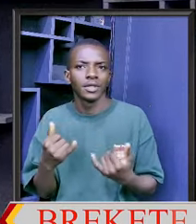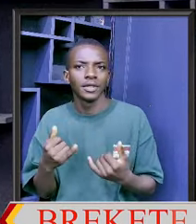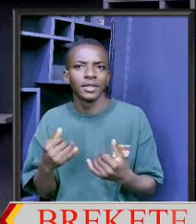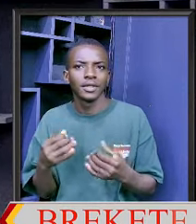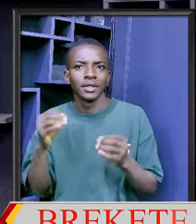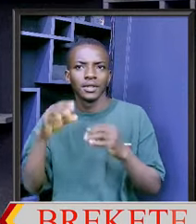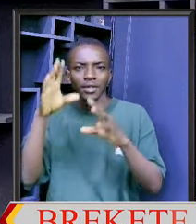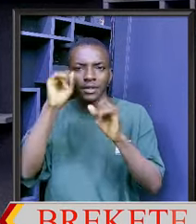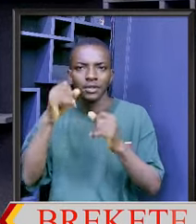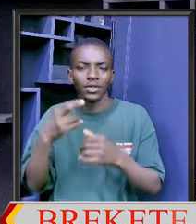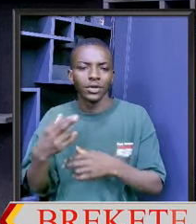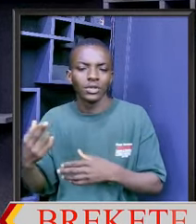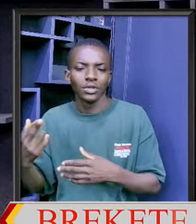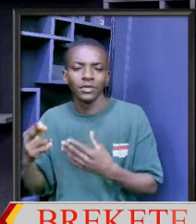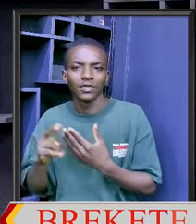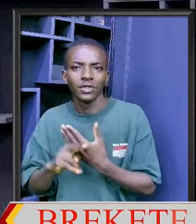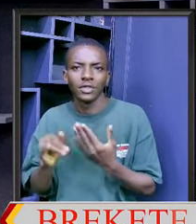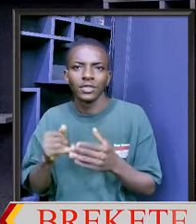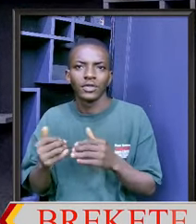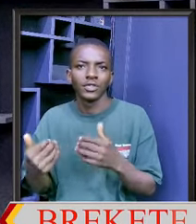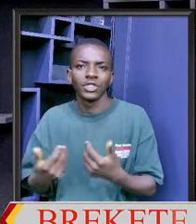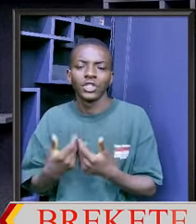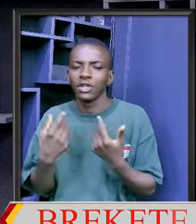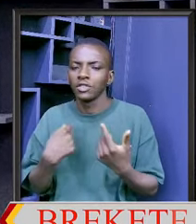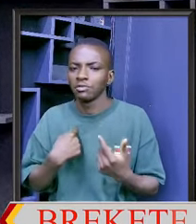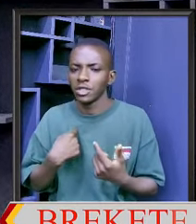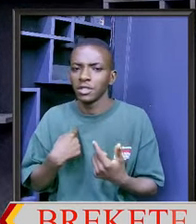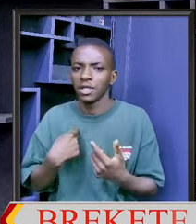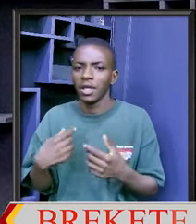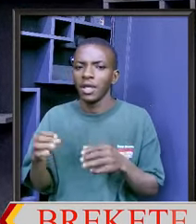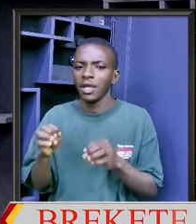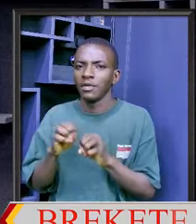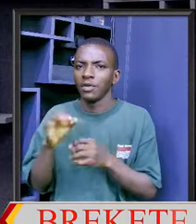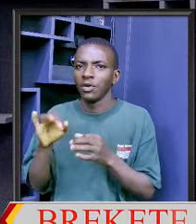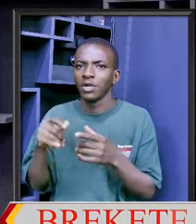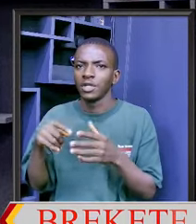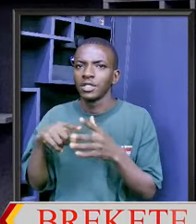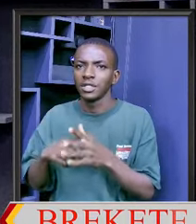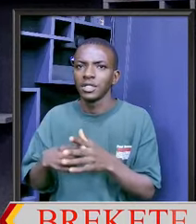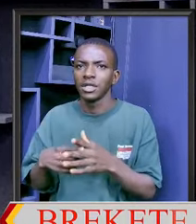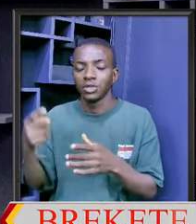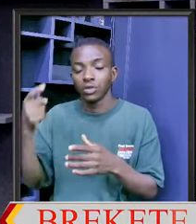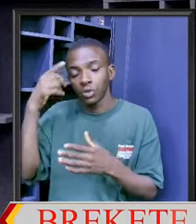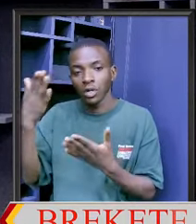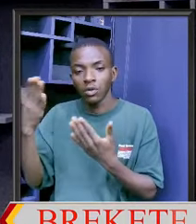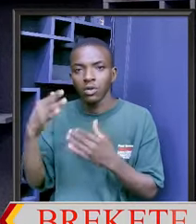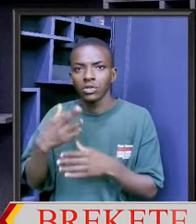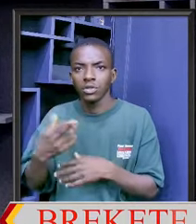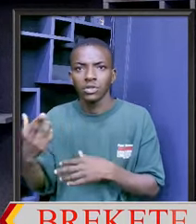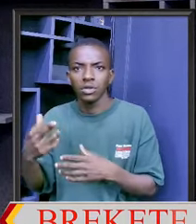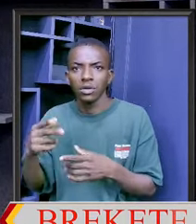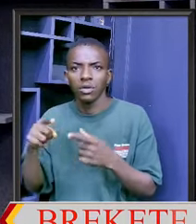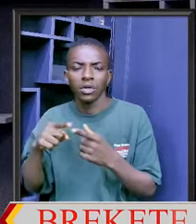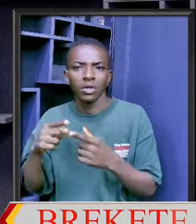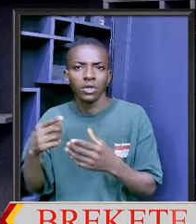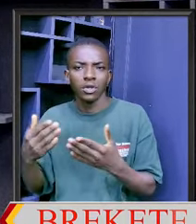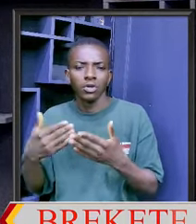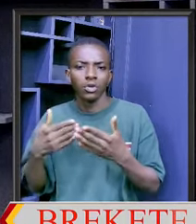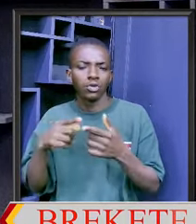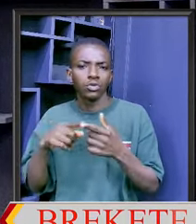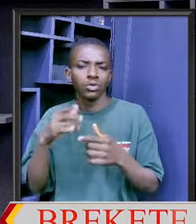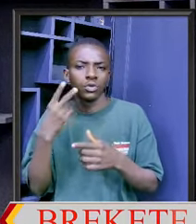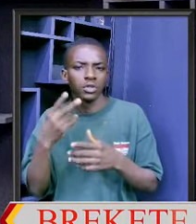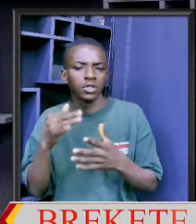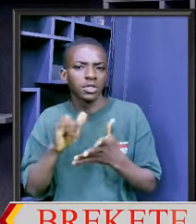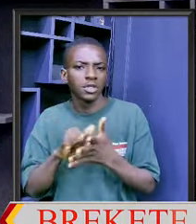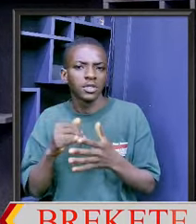Ordinary President, your resourcefulness have challenged me. In fact, when I started, I thought I was resourceful. But when I got closer to